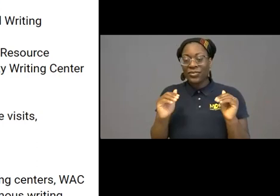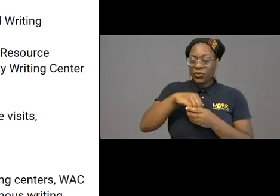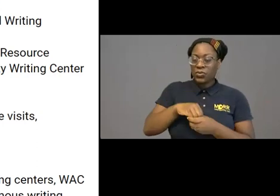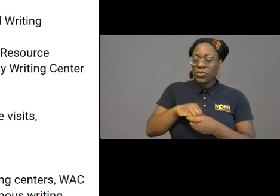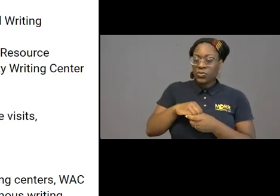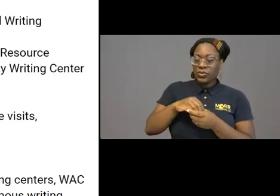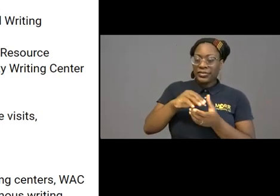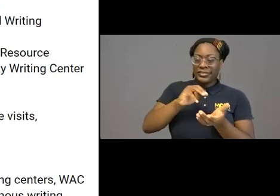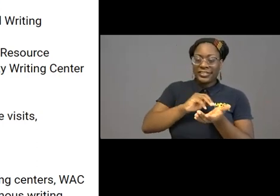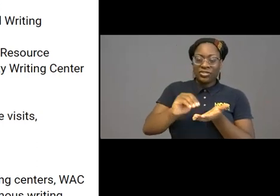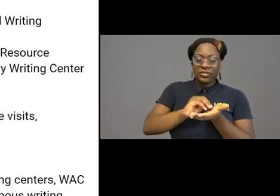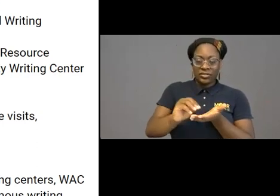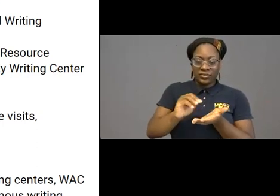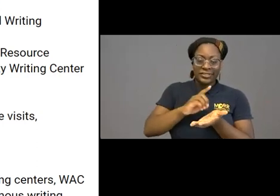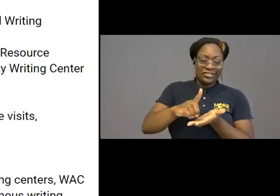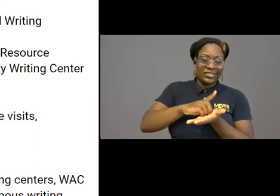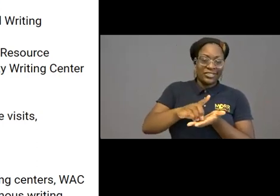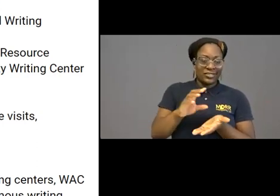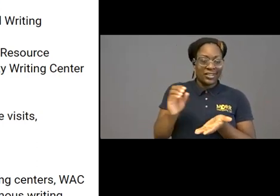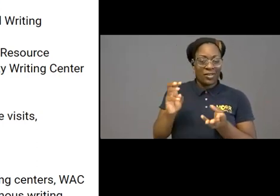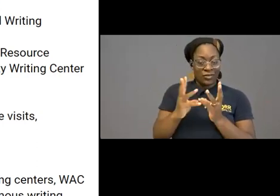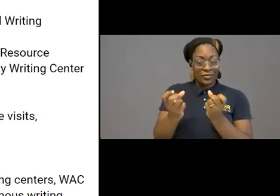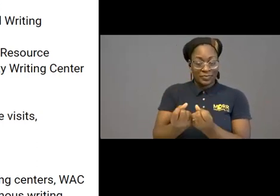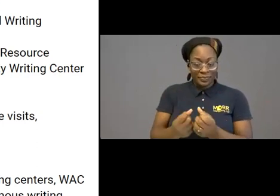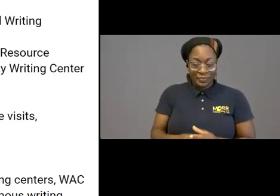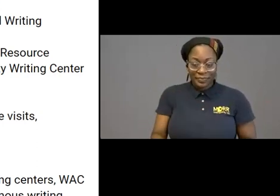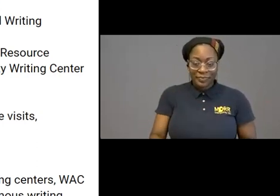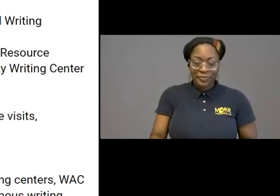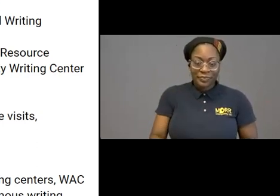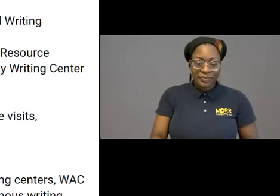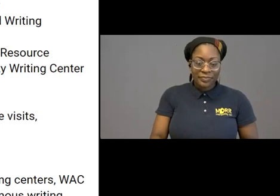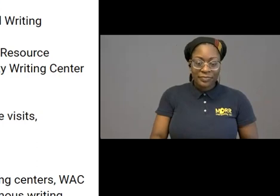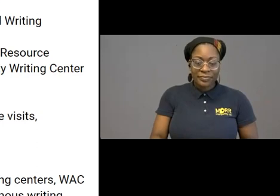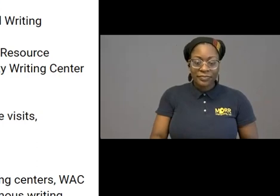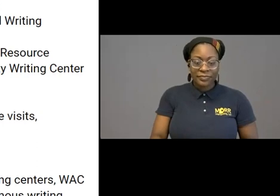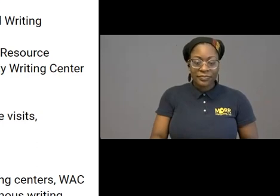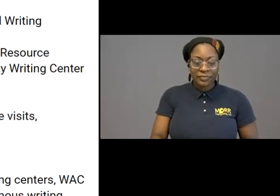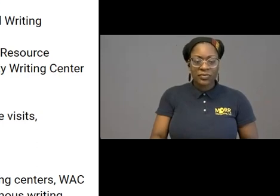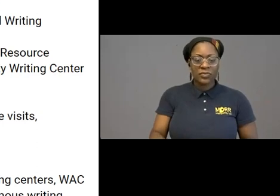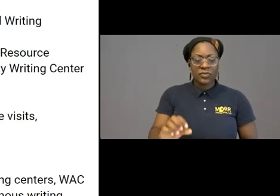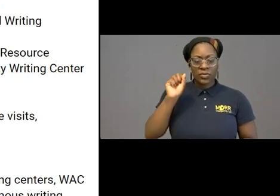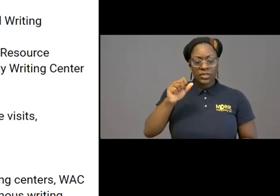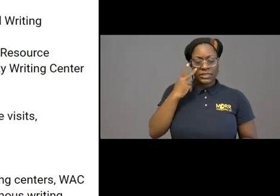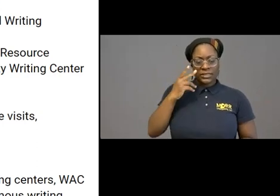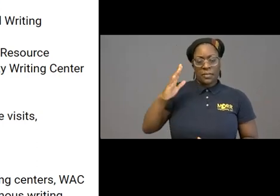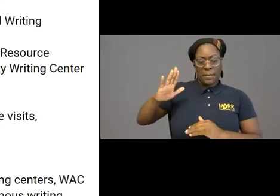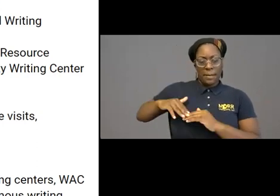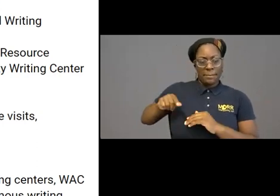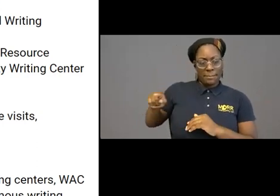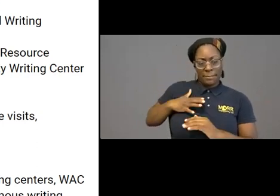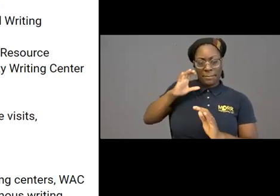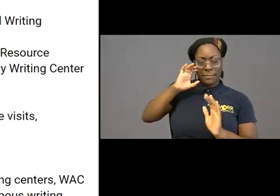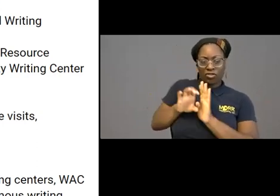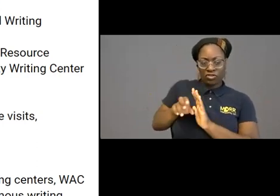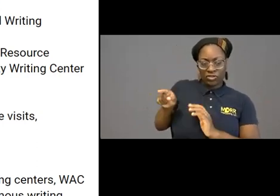Georgia, thus the golf cart at the bottom of my image. There are roughly 90 miles of golf cart